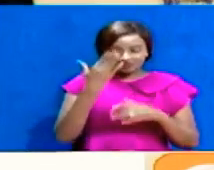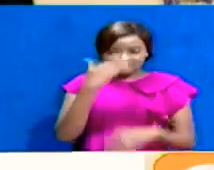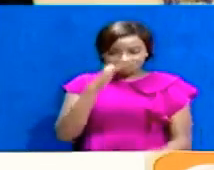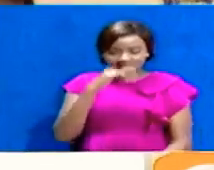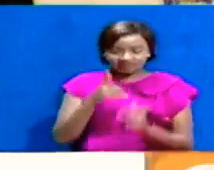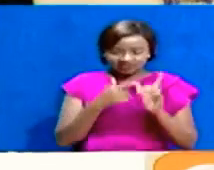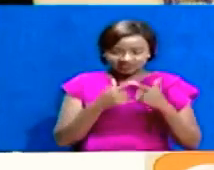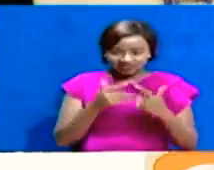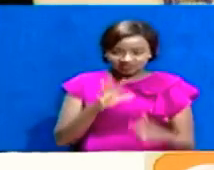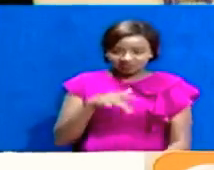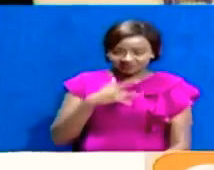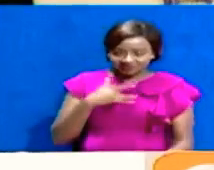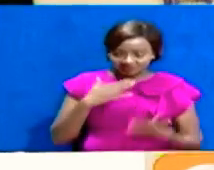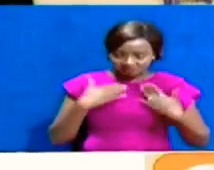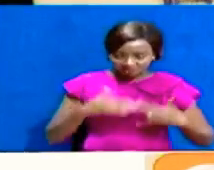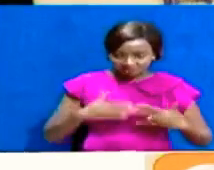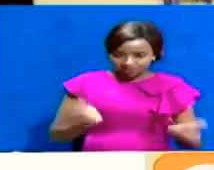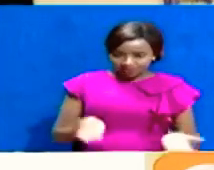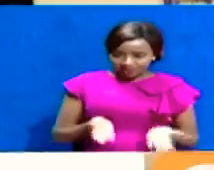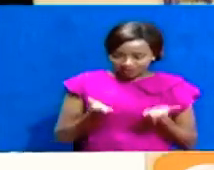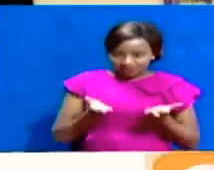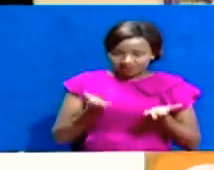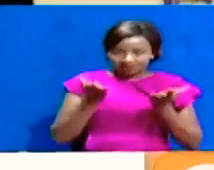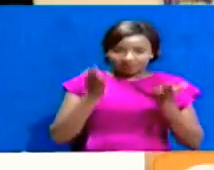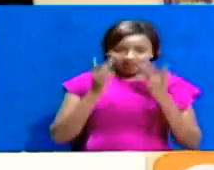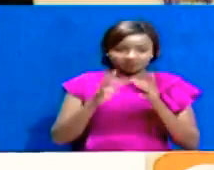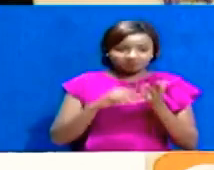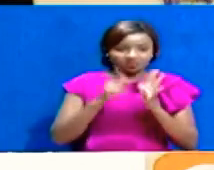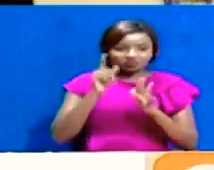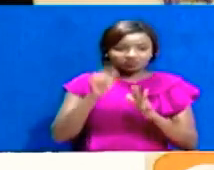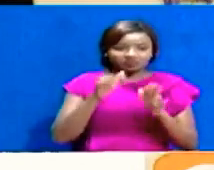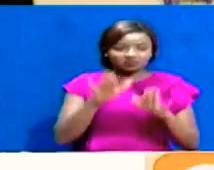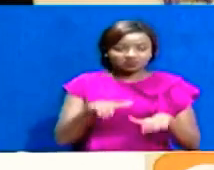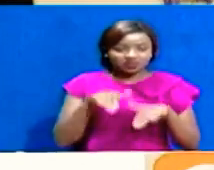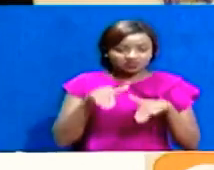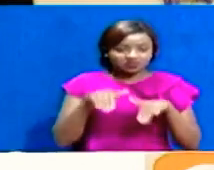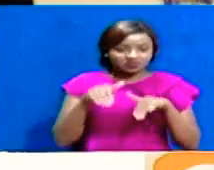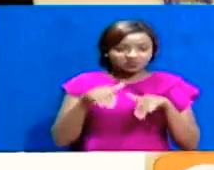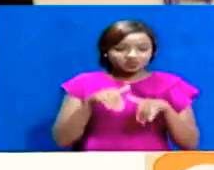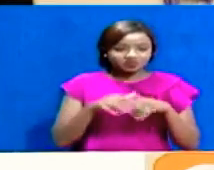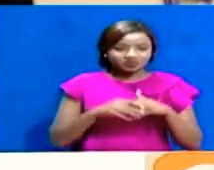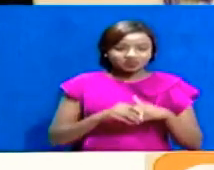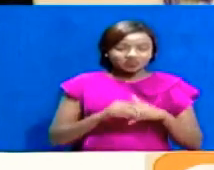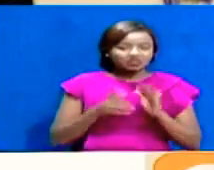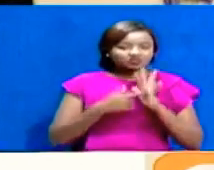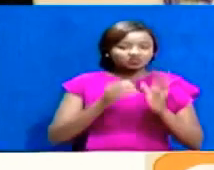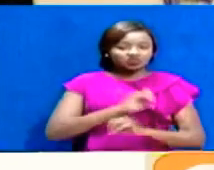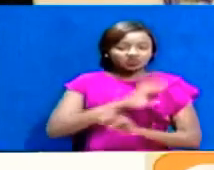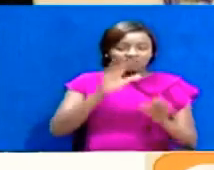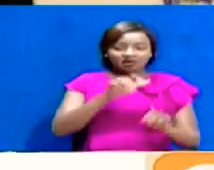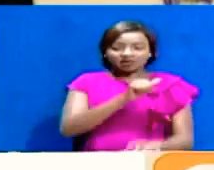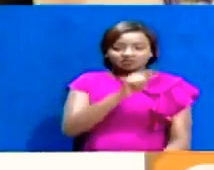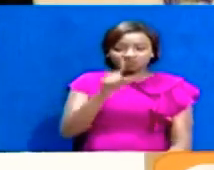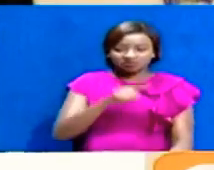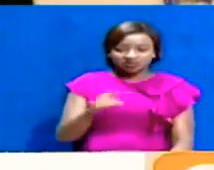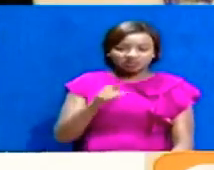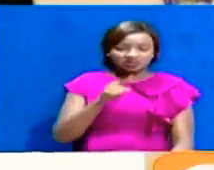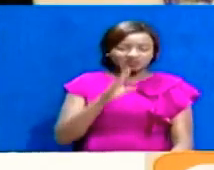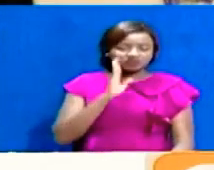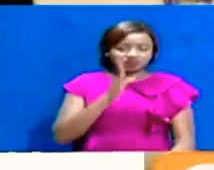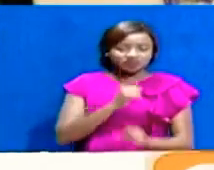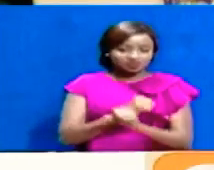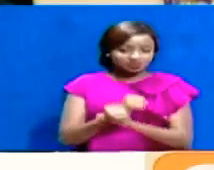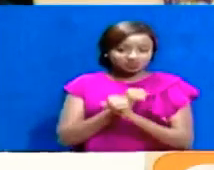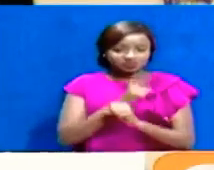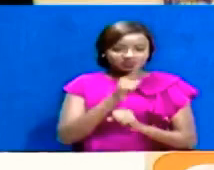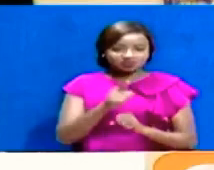very strong, so you keep waiting. And it has been shown the AstraZeneca will protect you even past those 8 weeks, because even the